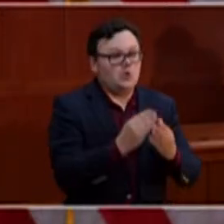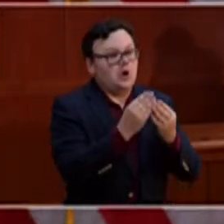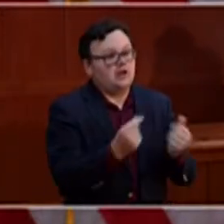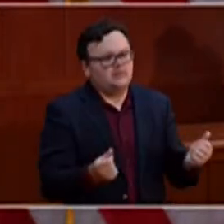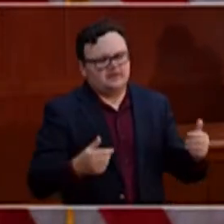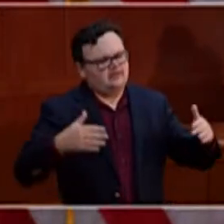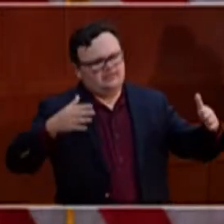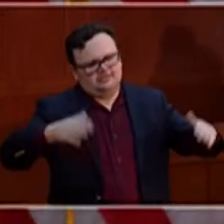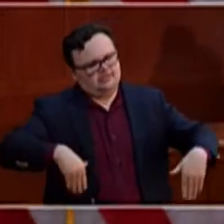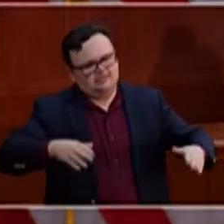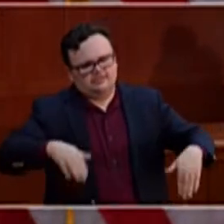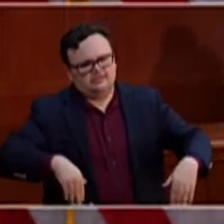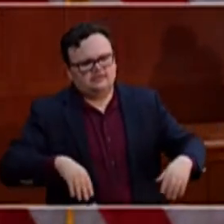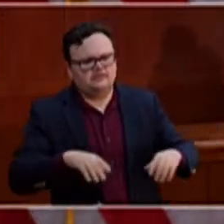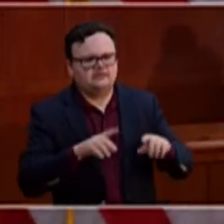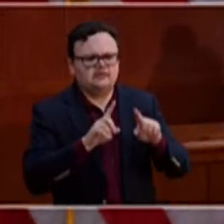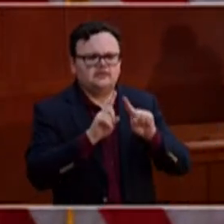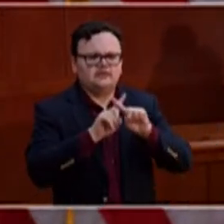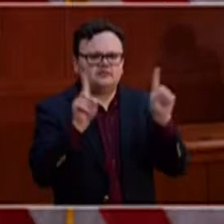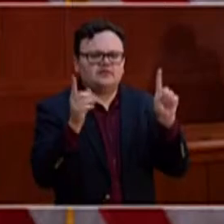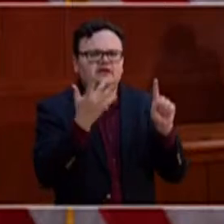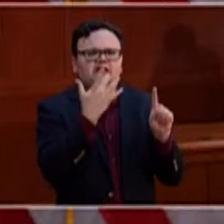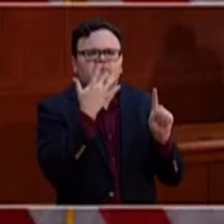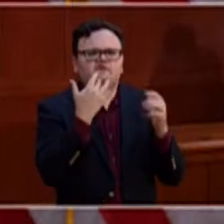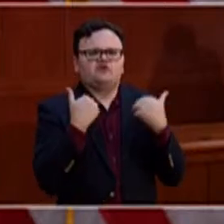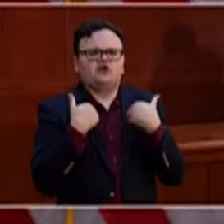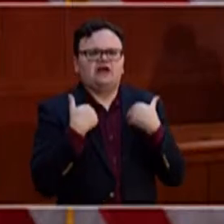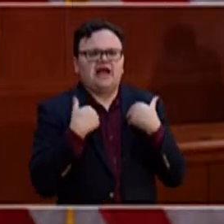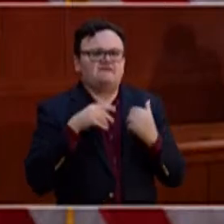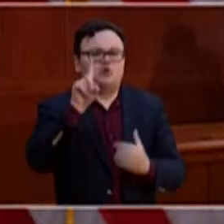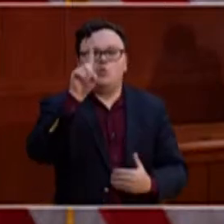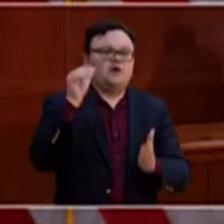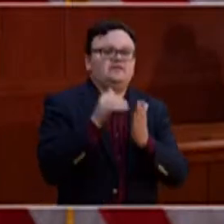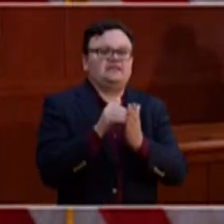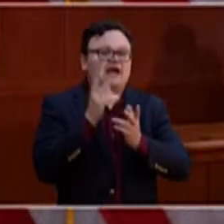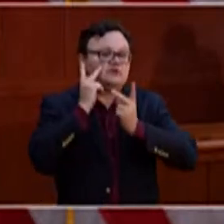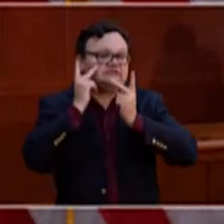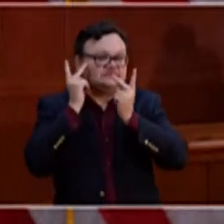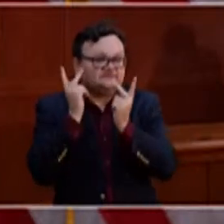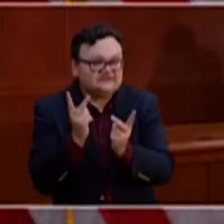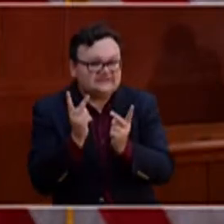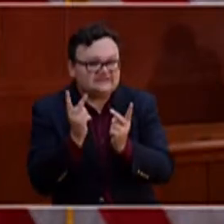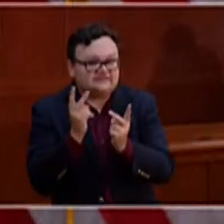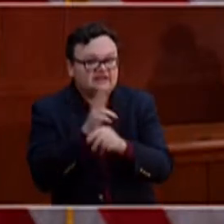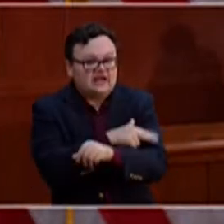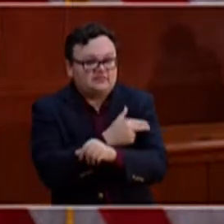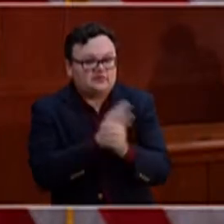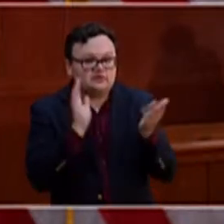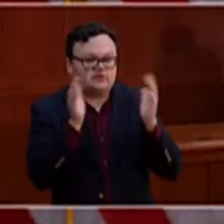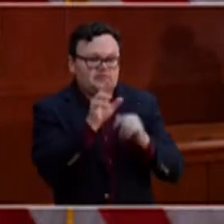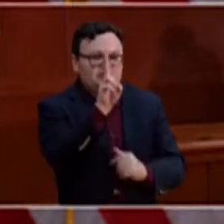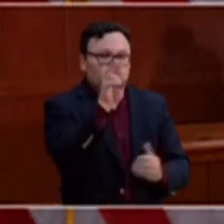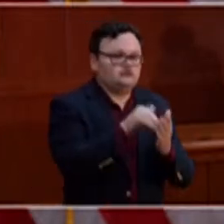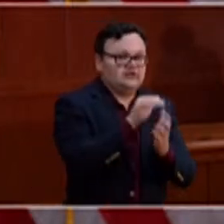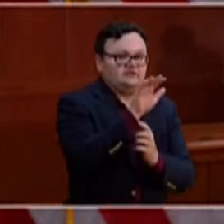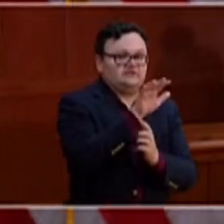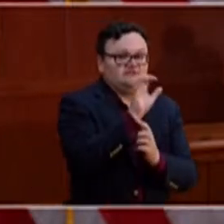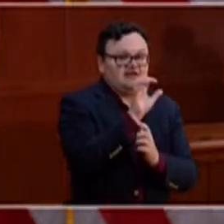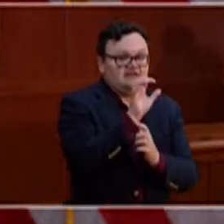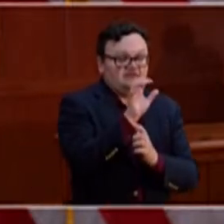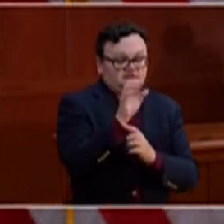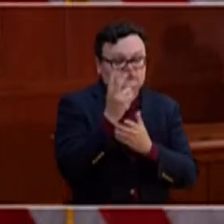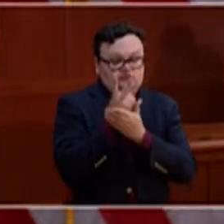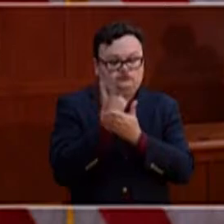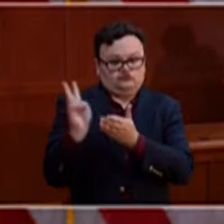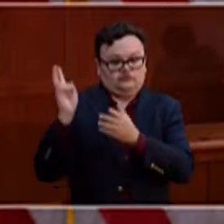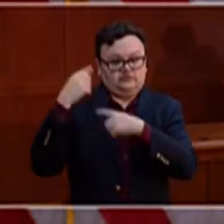that I'd much rather have 1,000 visits than 2,500 like we were seeing 2 weeks ago, and I'm much